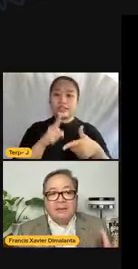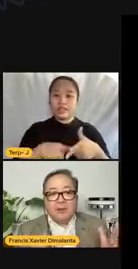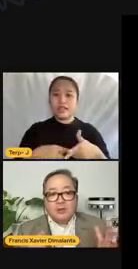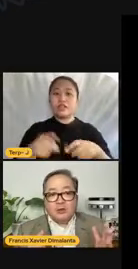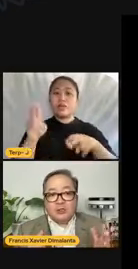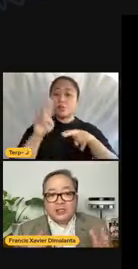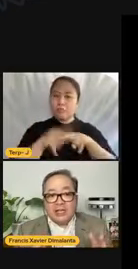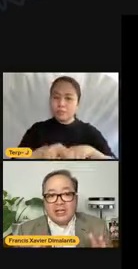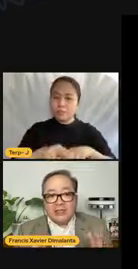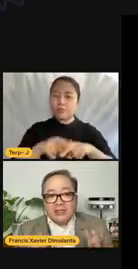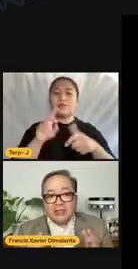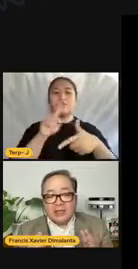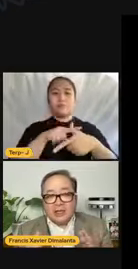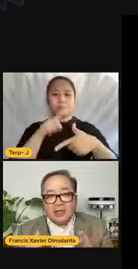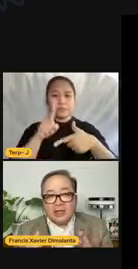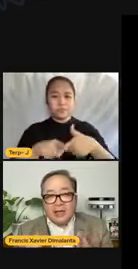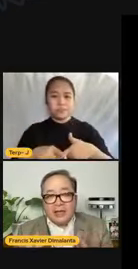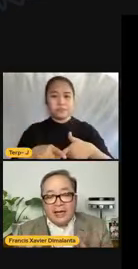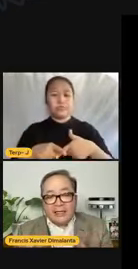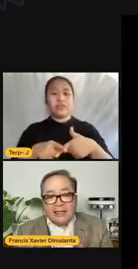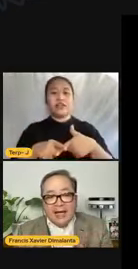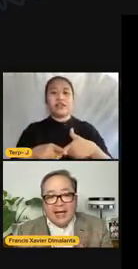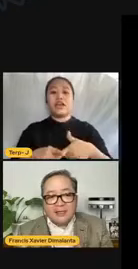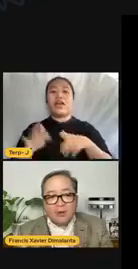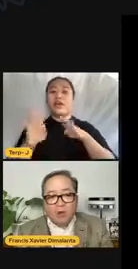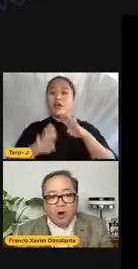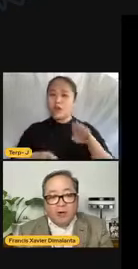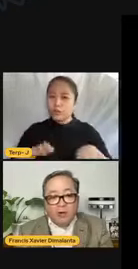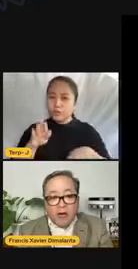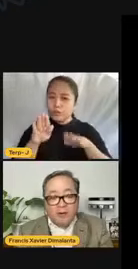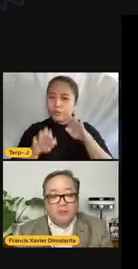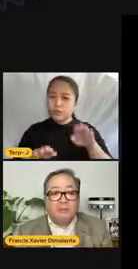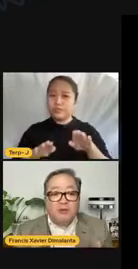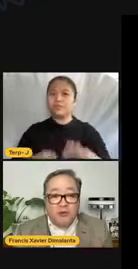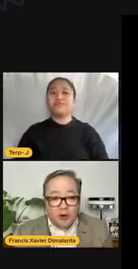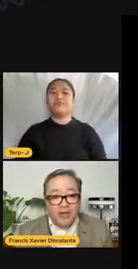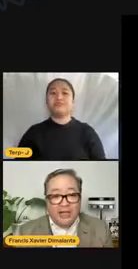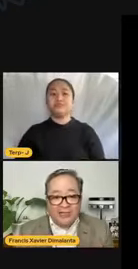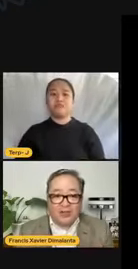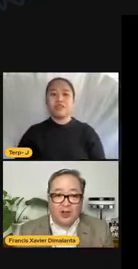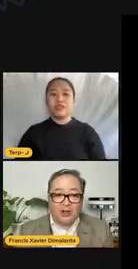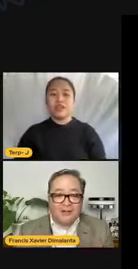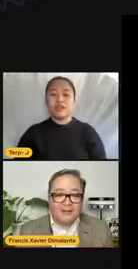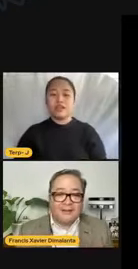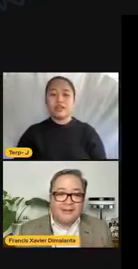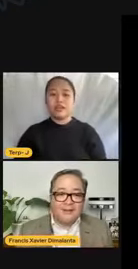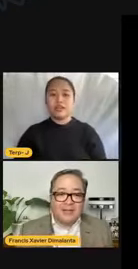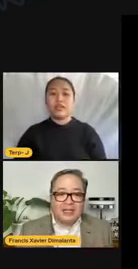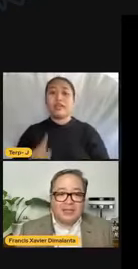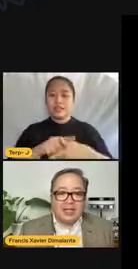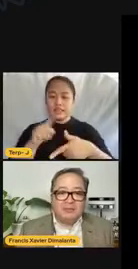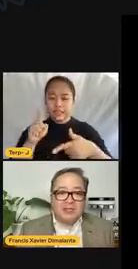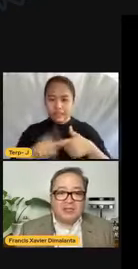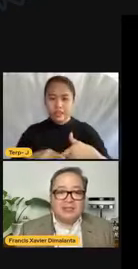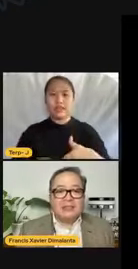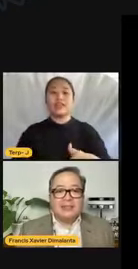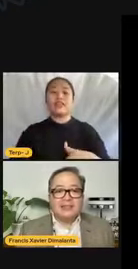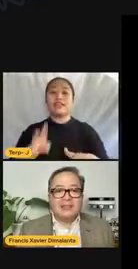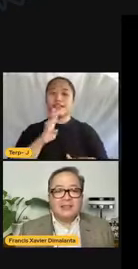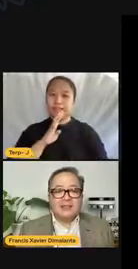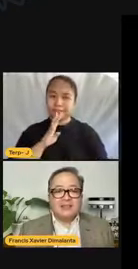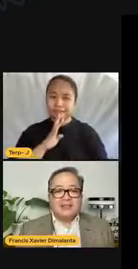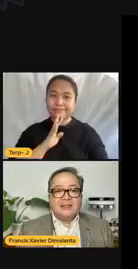be able to sit, again, stand, walk, run before they can talk. Next slide,